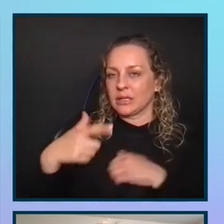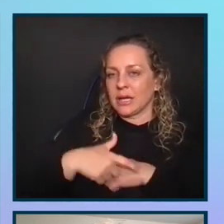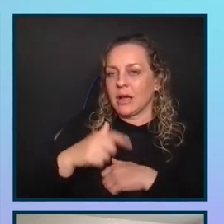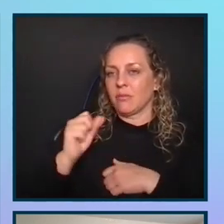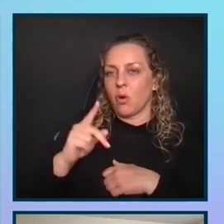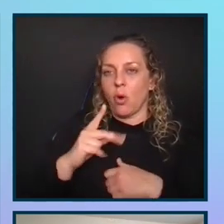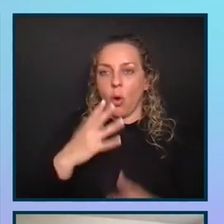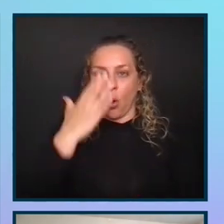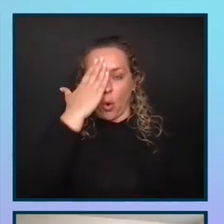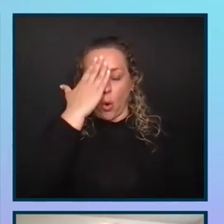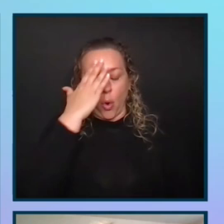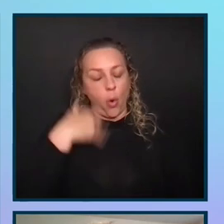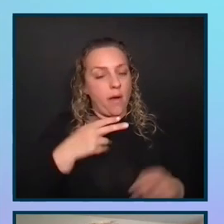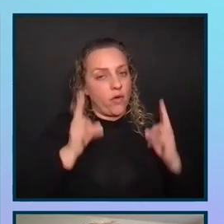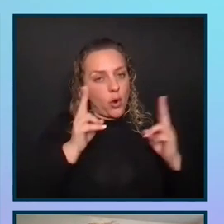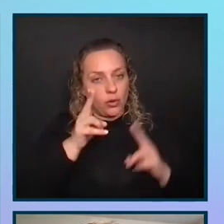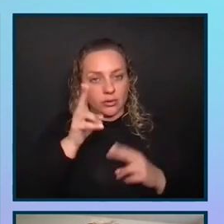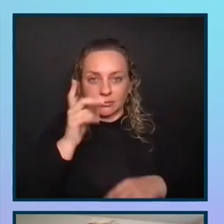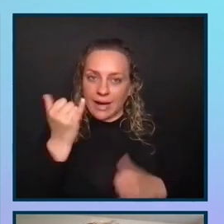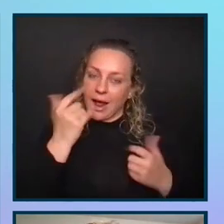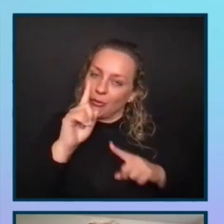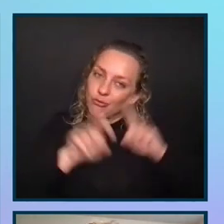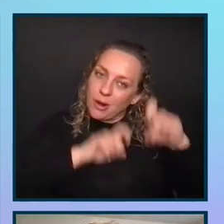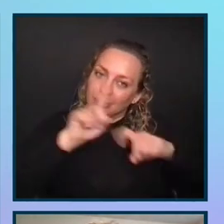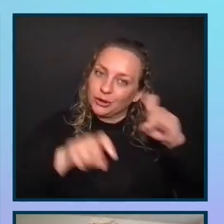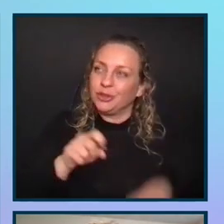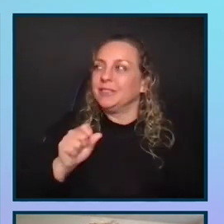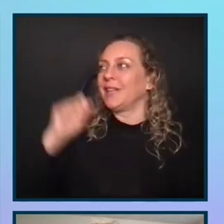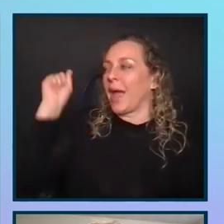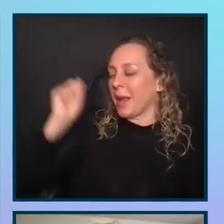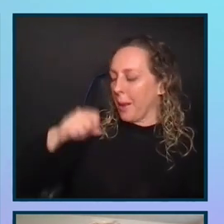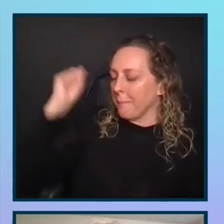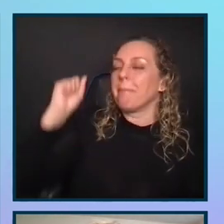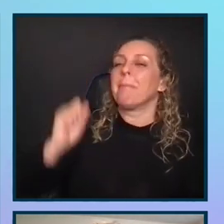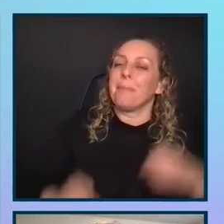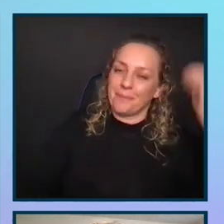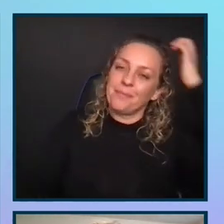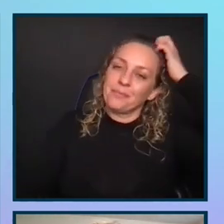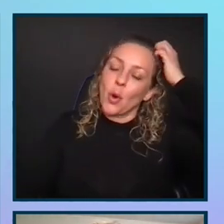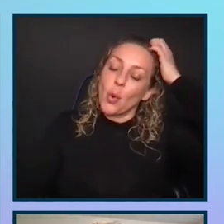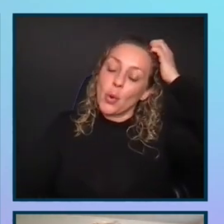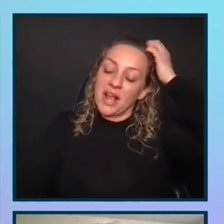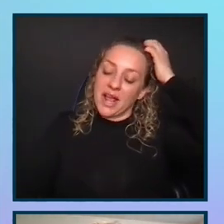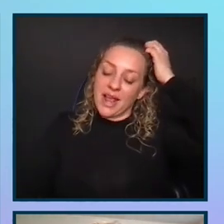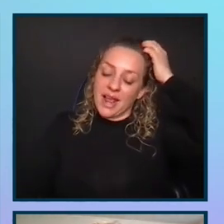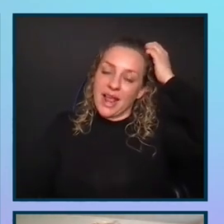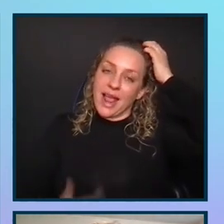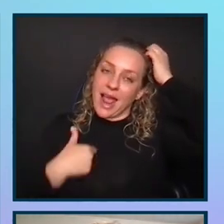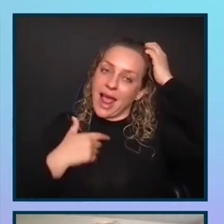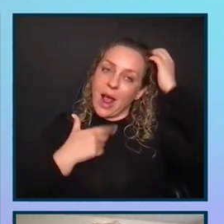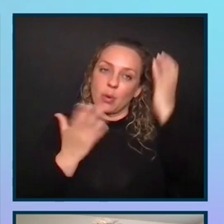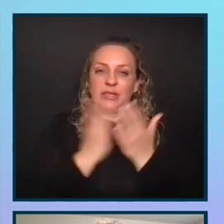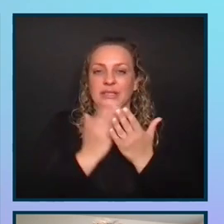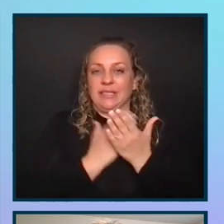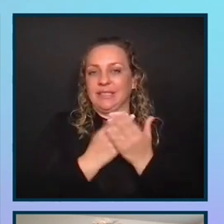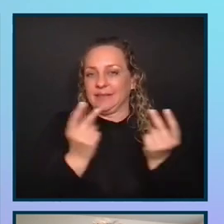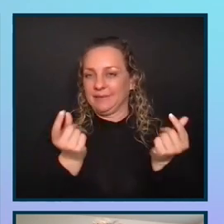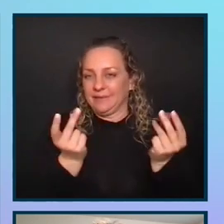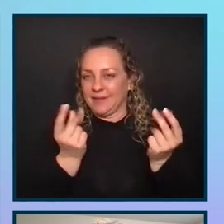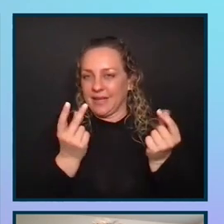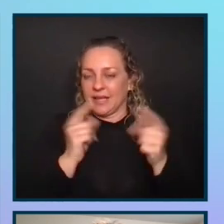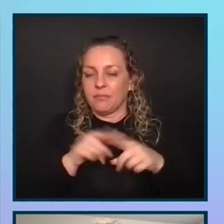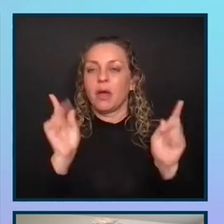Oh my gosh, we have to get to questions. Yep. All right. Well, I'm going to skim through this then speedy fast,